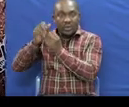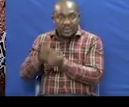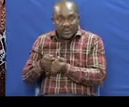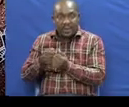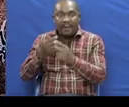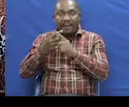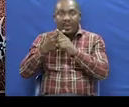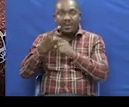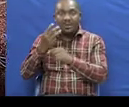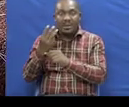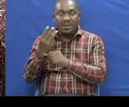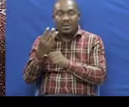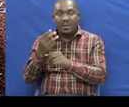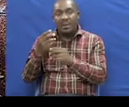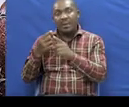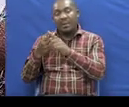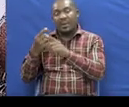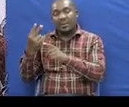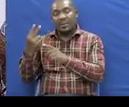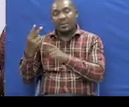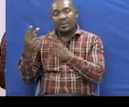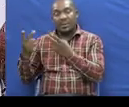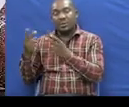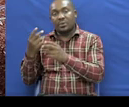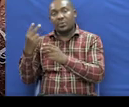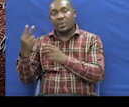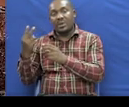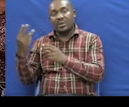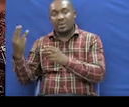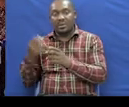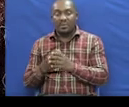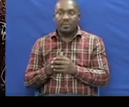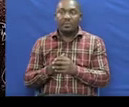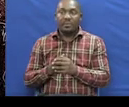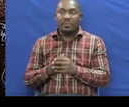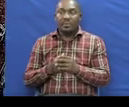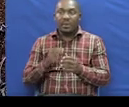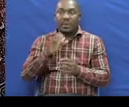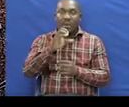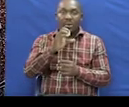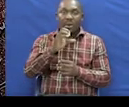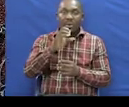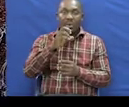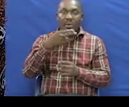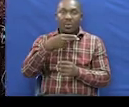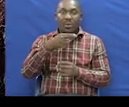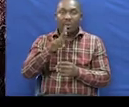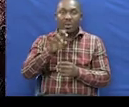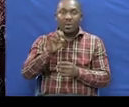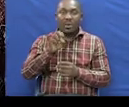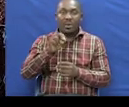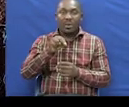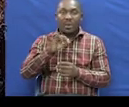plus 3 plus 2, it is 23. Followed with chromium, which